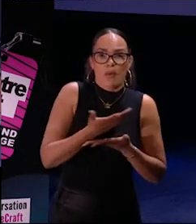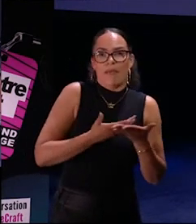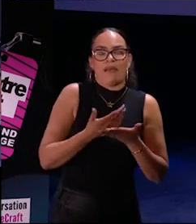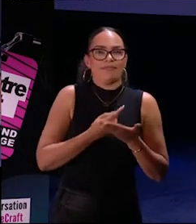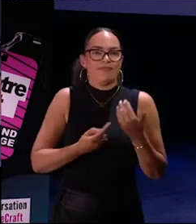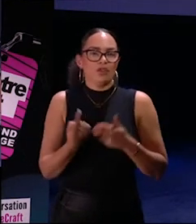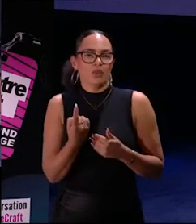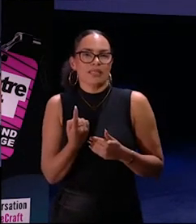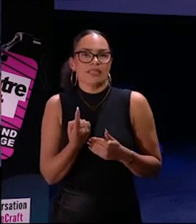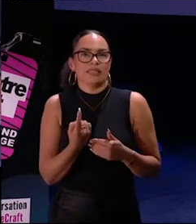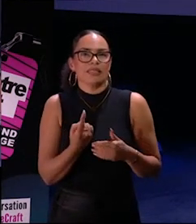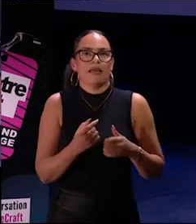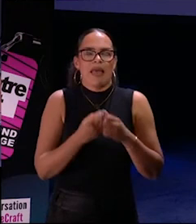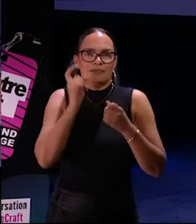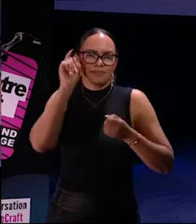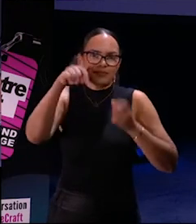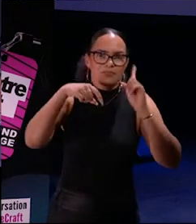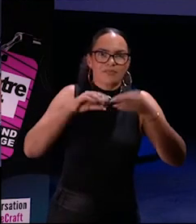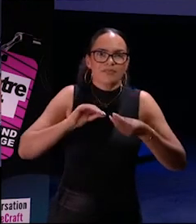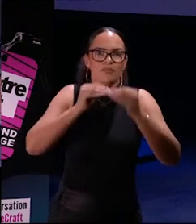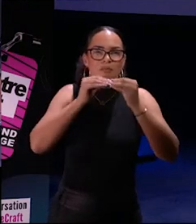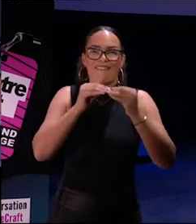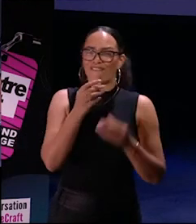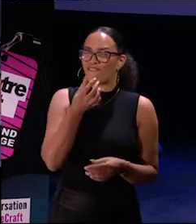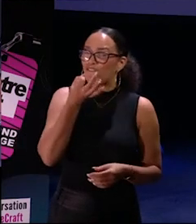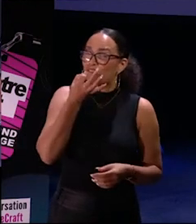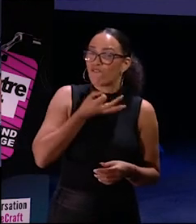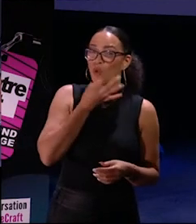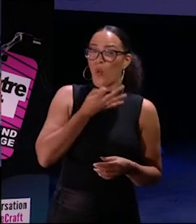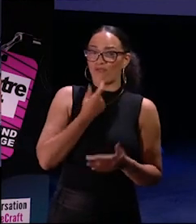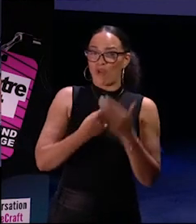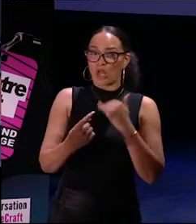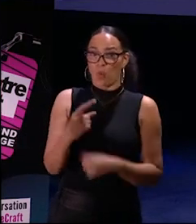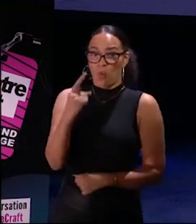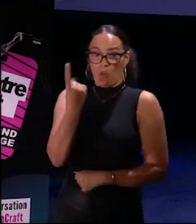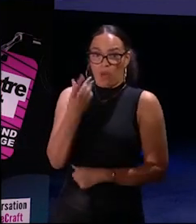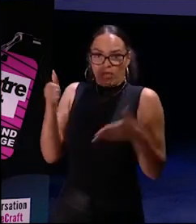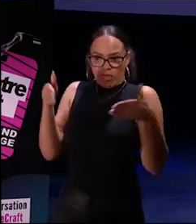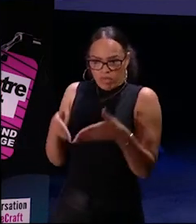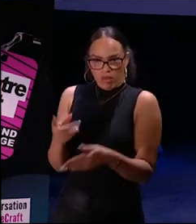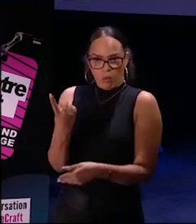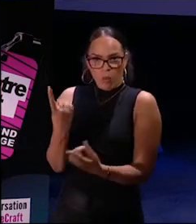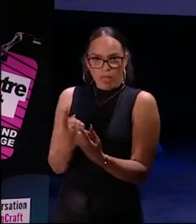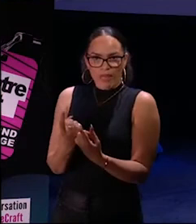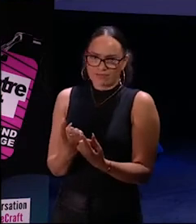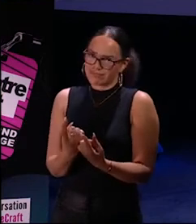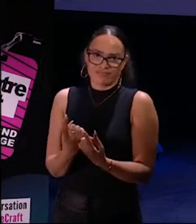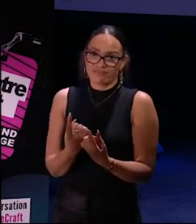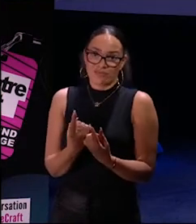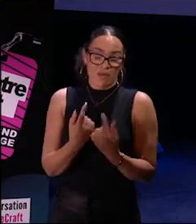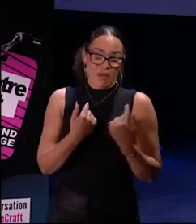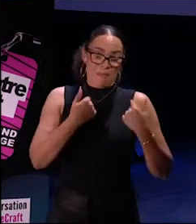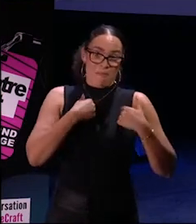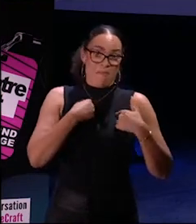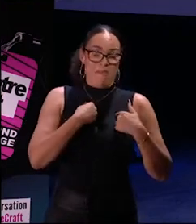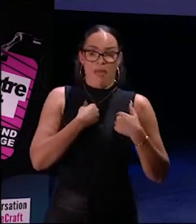was very apparent is that there are very few freelancers who do one thing. Mm-hmm. You know, we're all doing lots of things to survive. And I worked